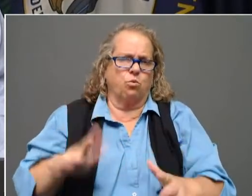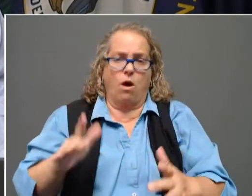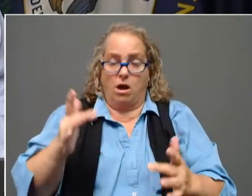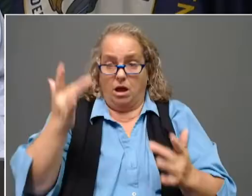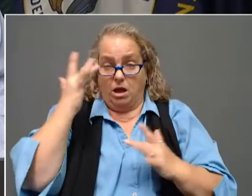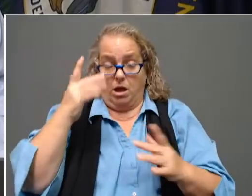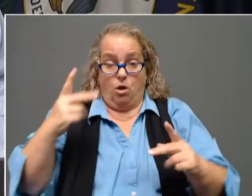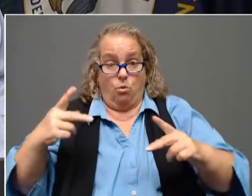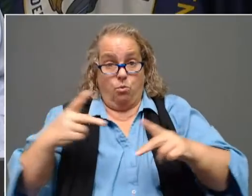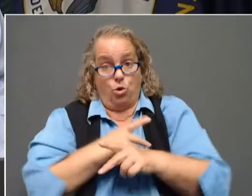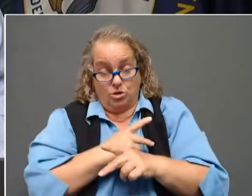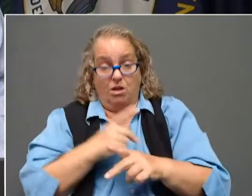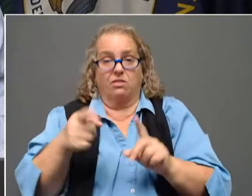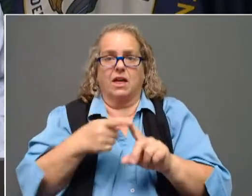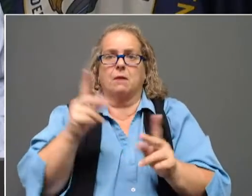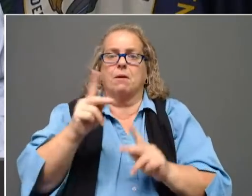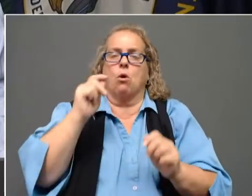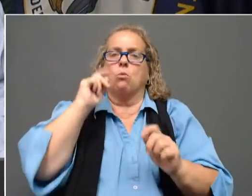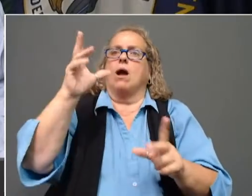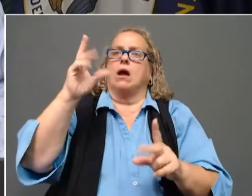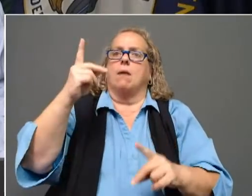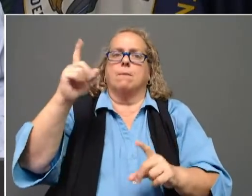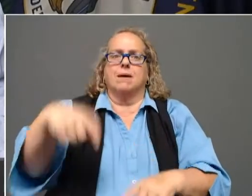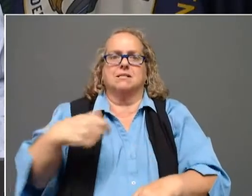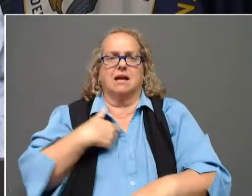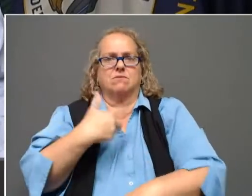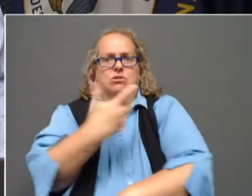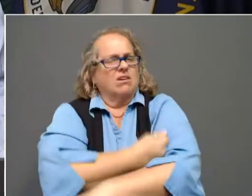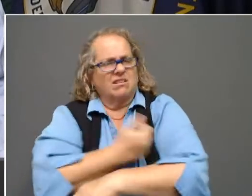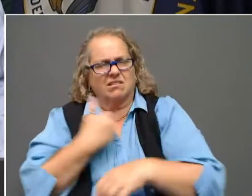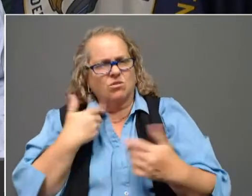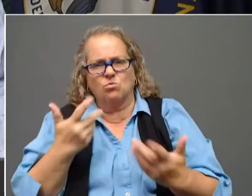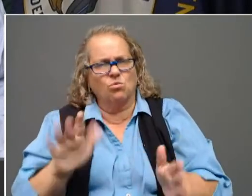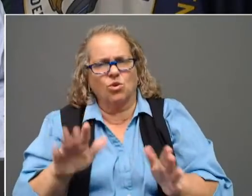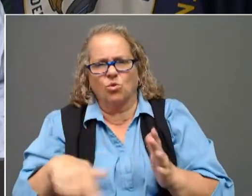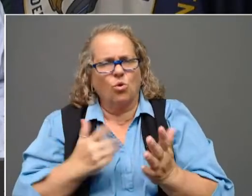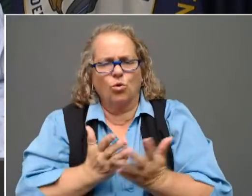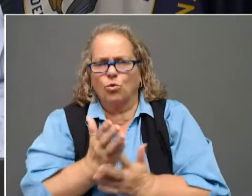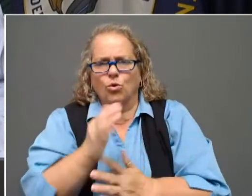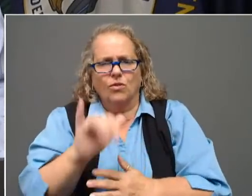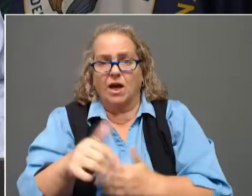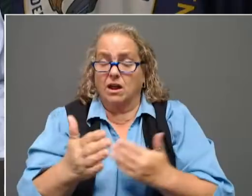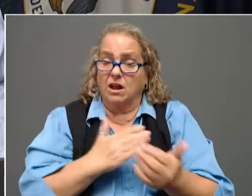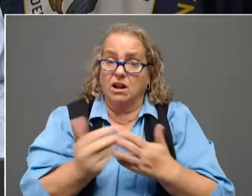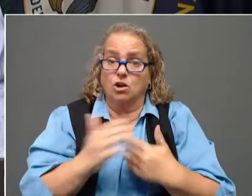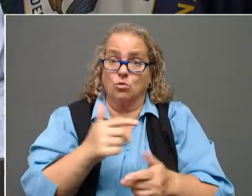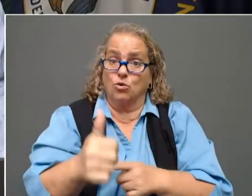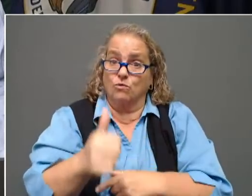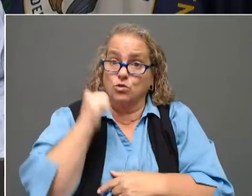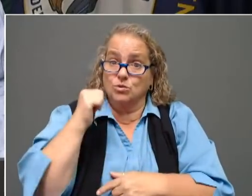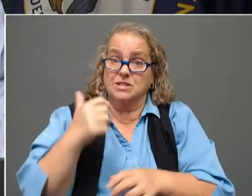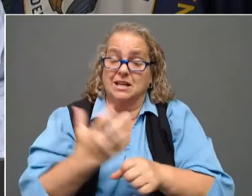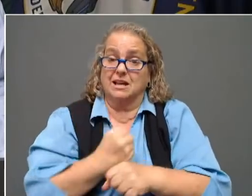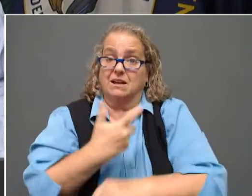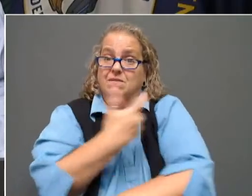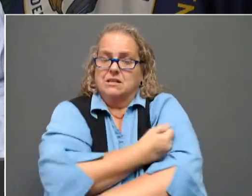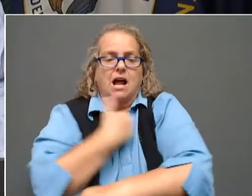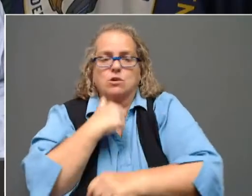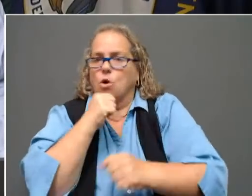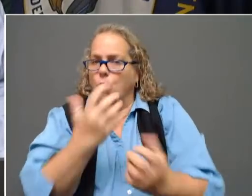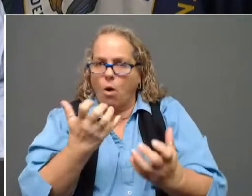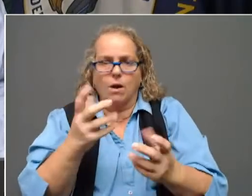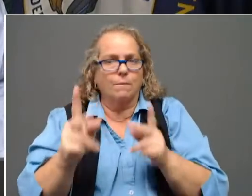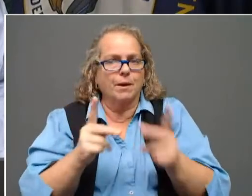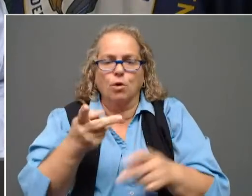are families that I don't want to go through that. Even if they refuse to get vaccinated, I don't want them to be hurt. And that's why I